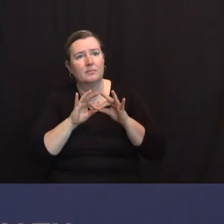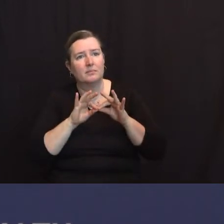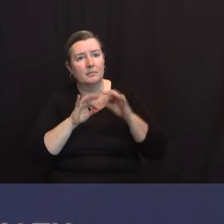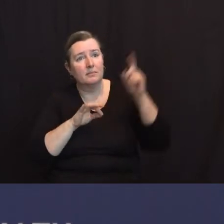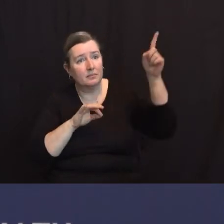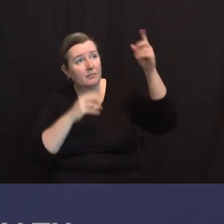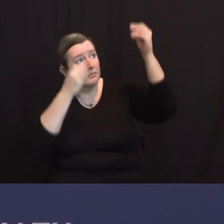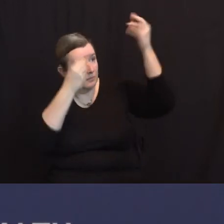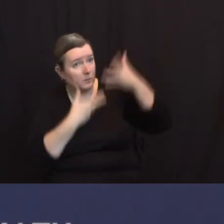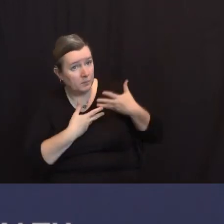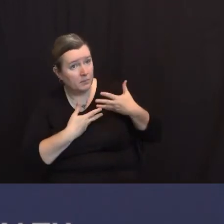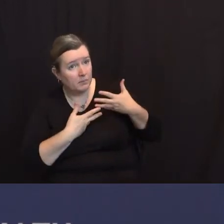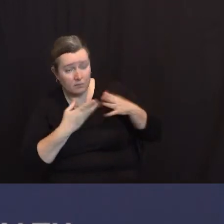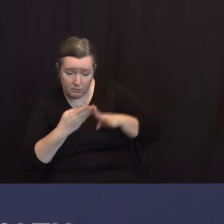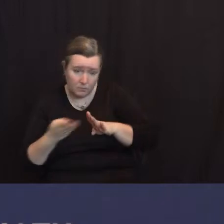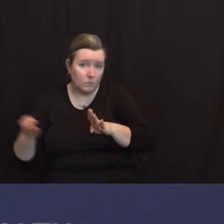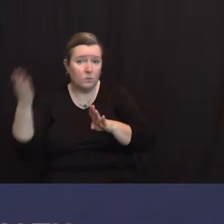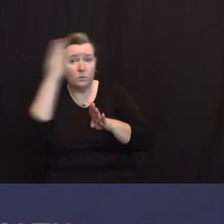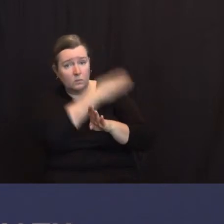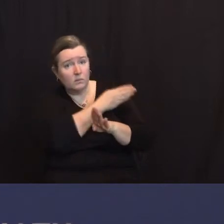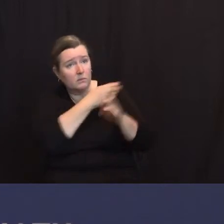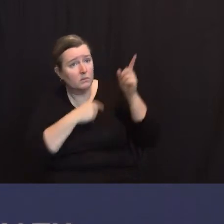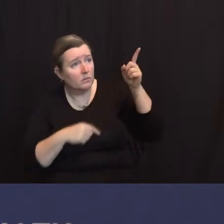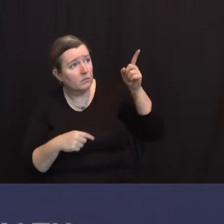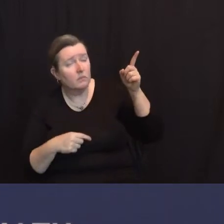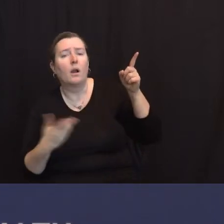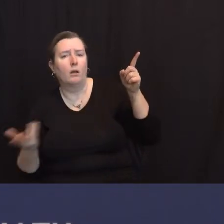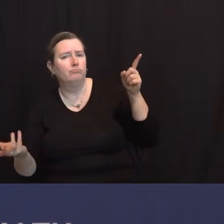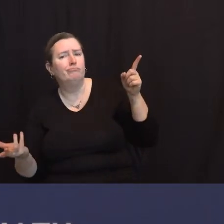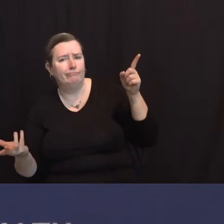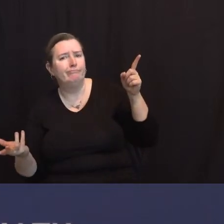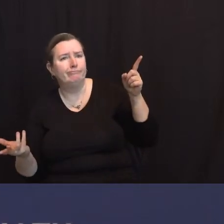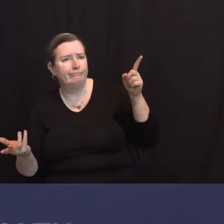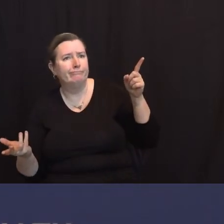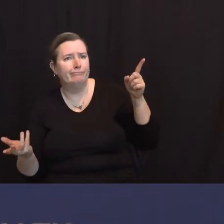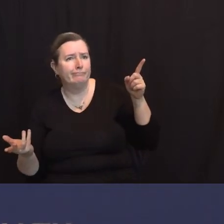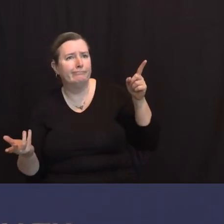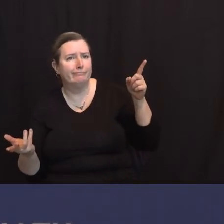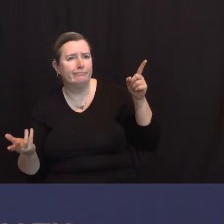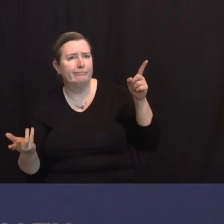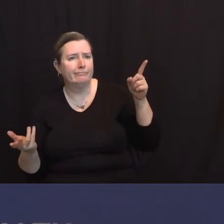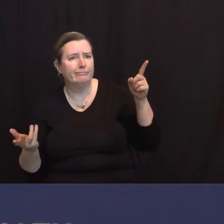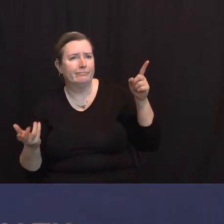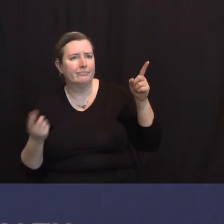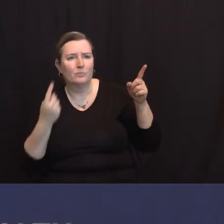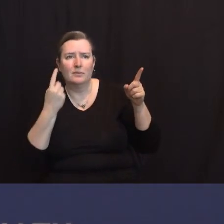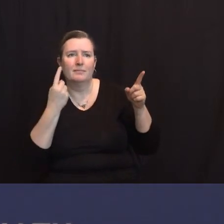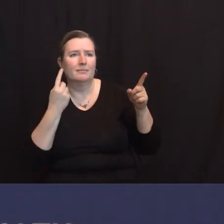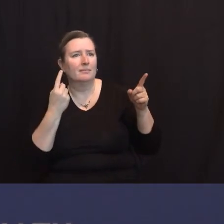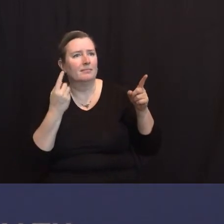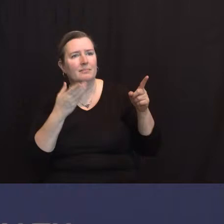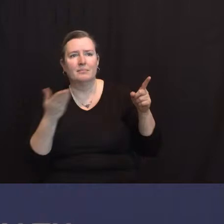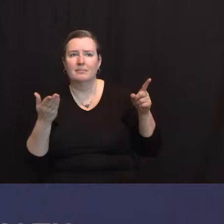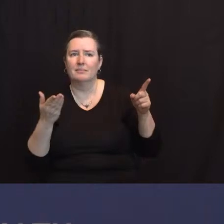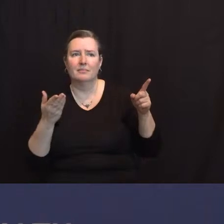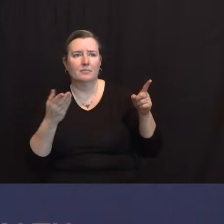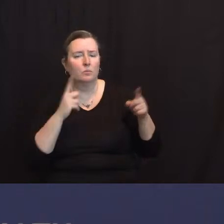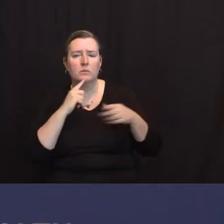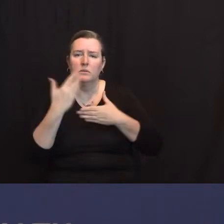some of that in the federal government. That's the one that I look back on. Judy, anything on